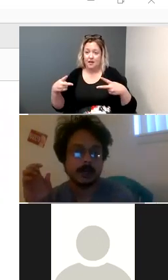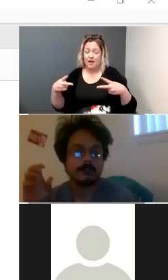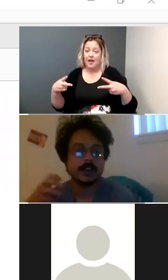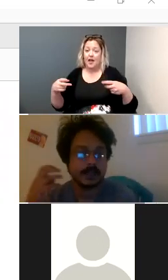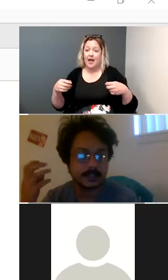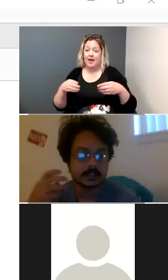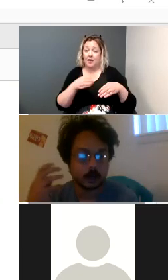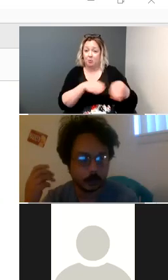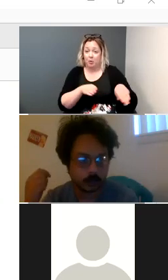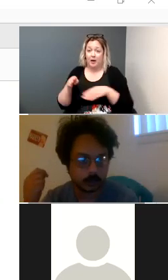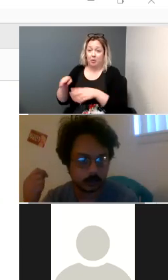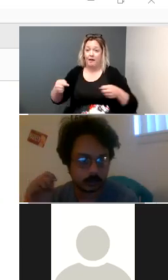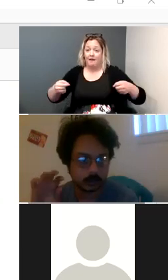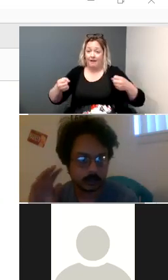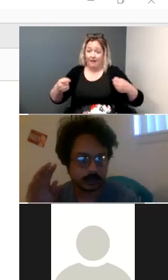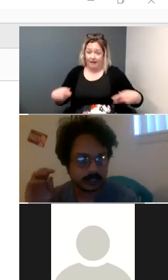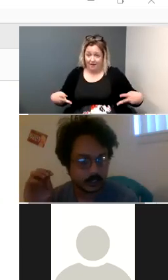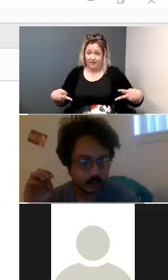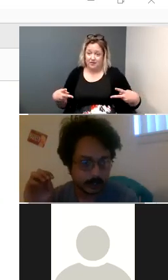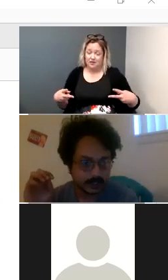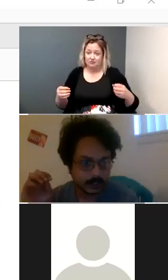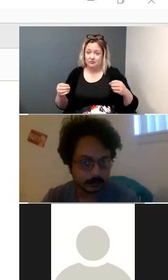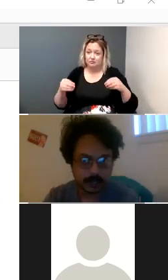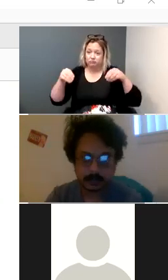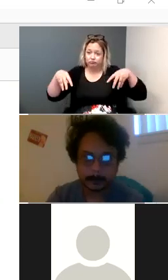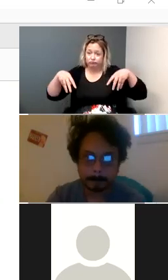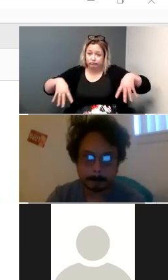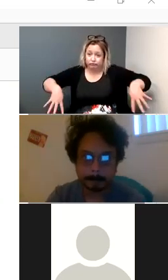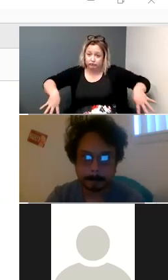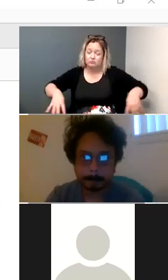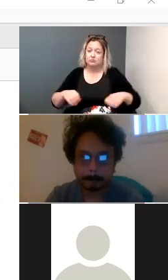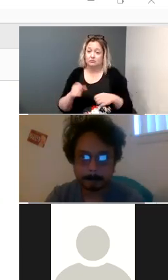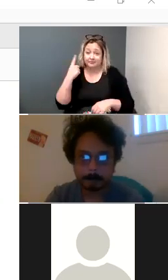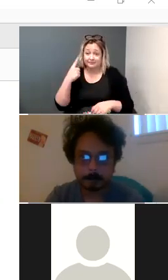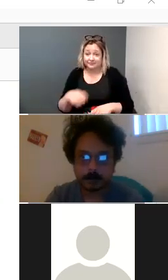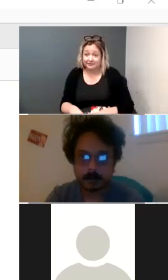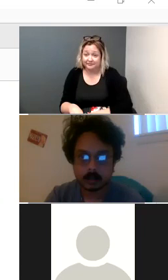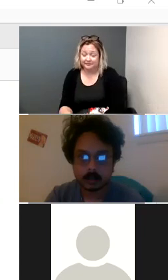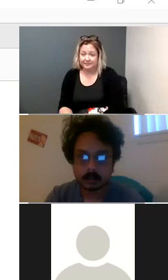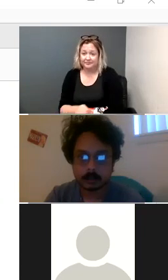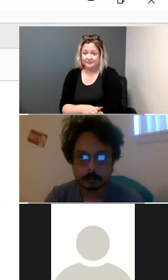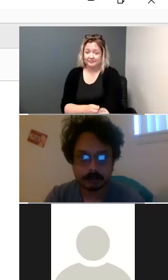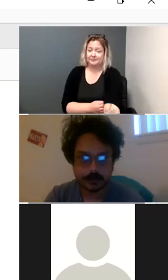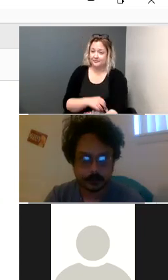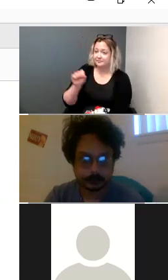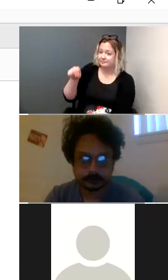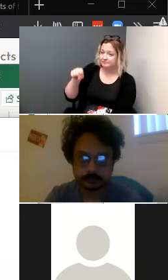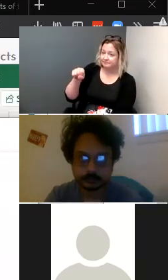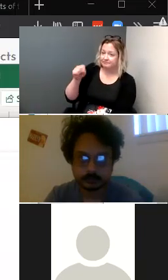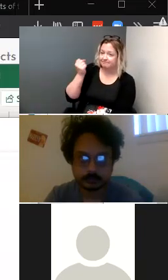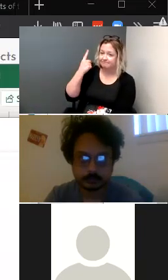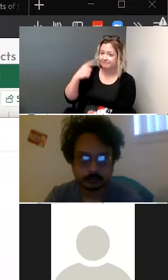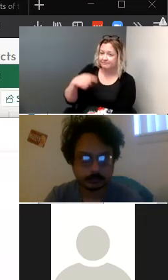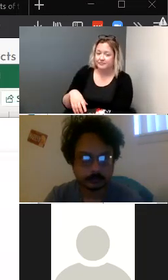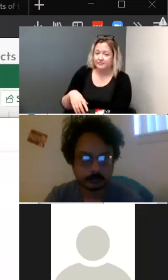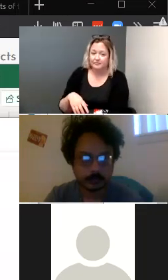particular element if that exists or not. Does that sort of make sense, Matt? Yes, it does. Perfect. And are you saying